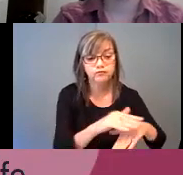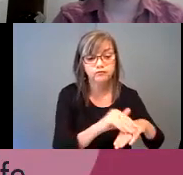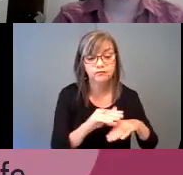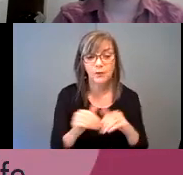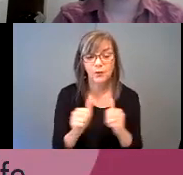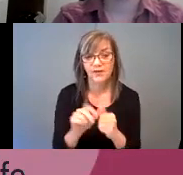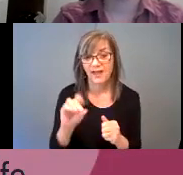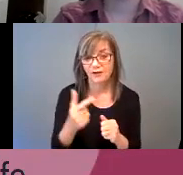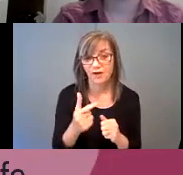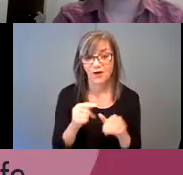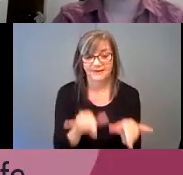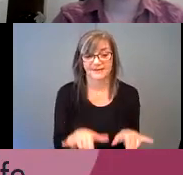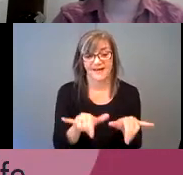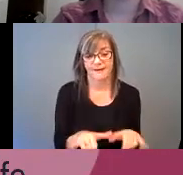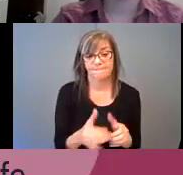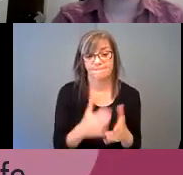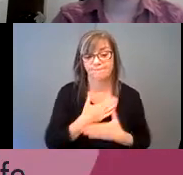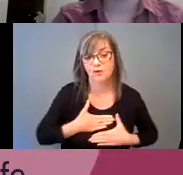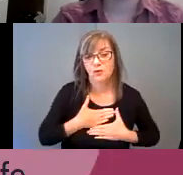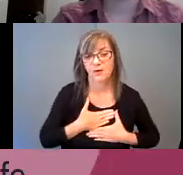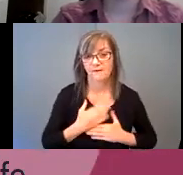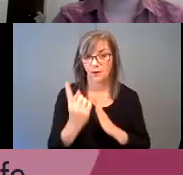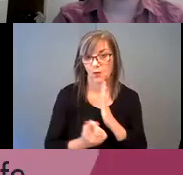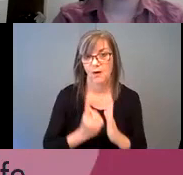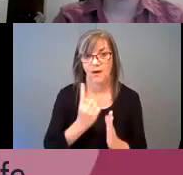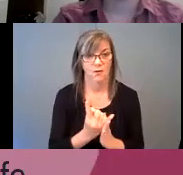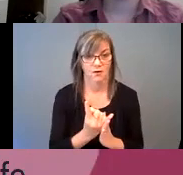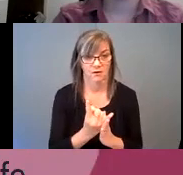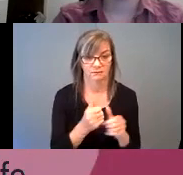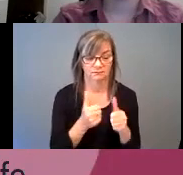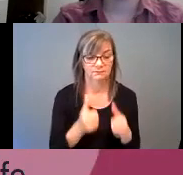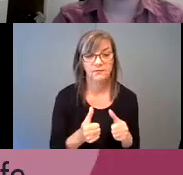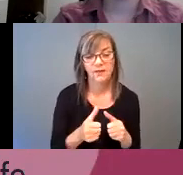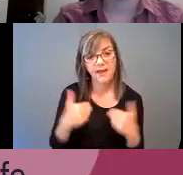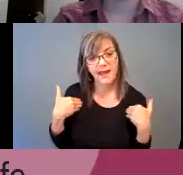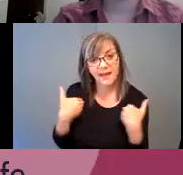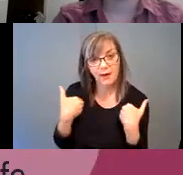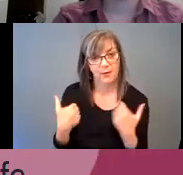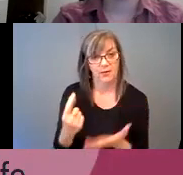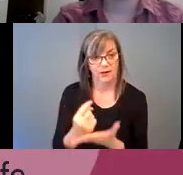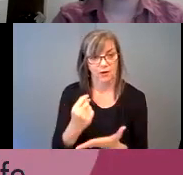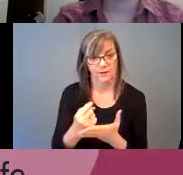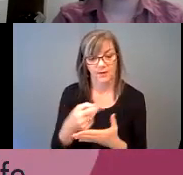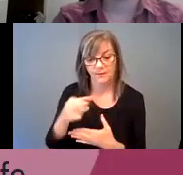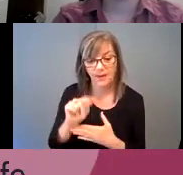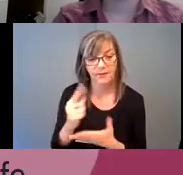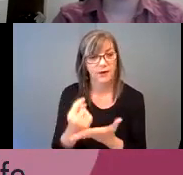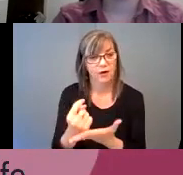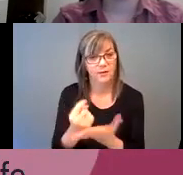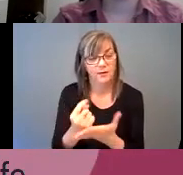so about like kind of pet and animal therapy, being able to tune into that and have that be a component of the